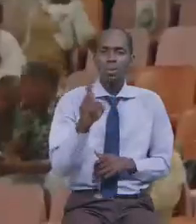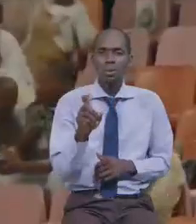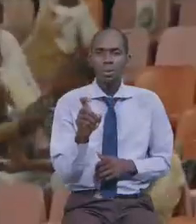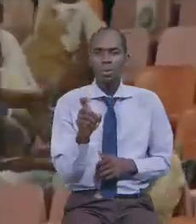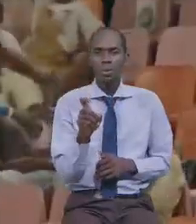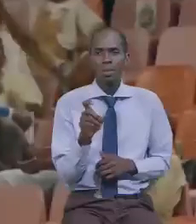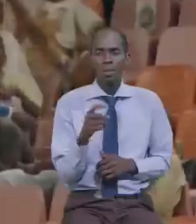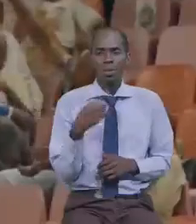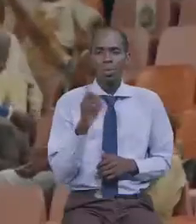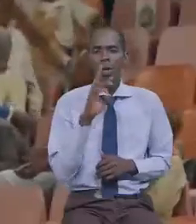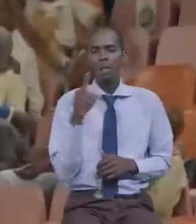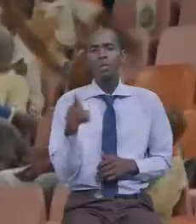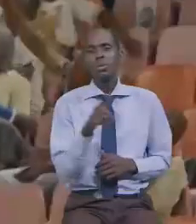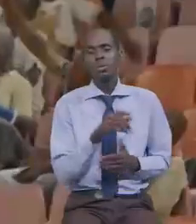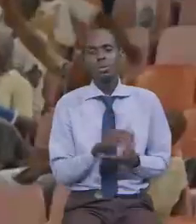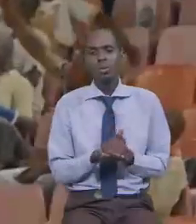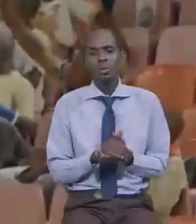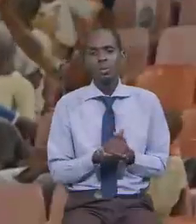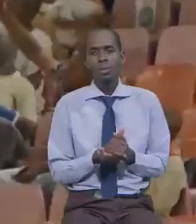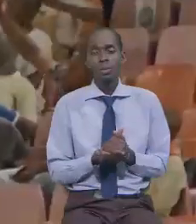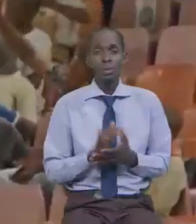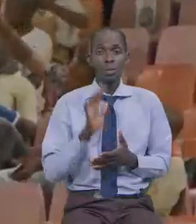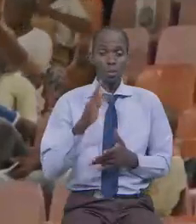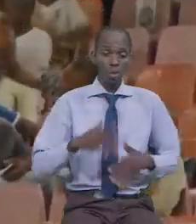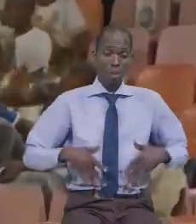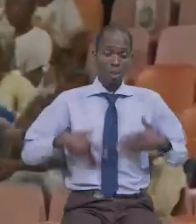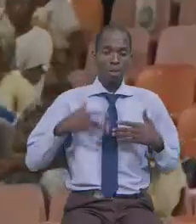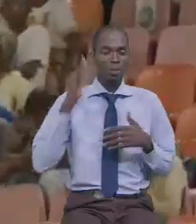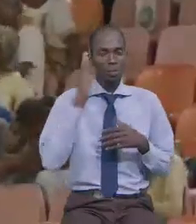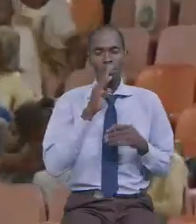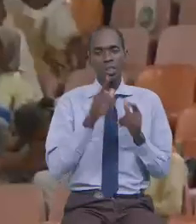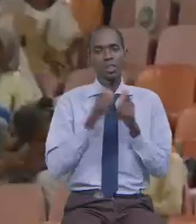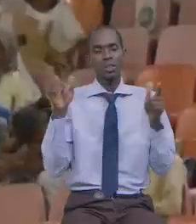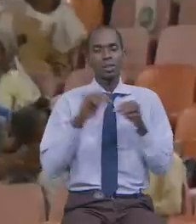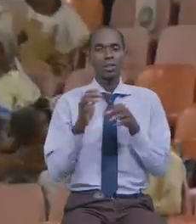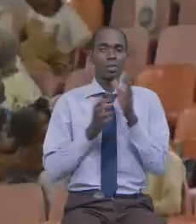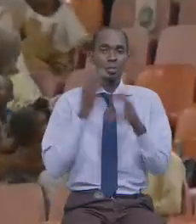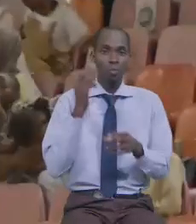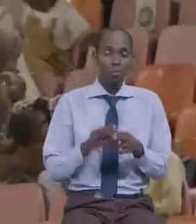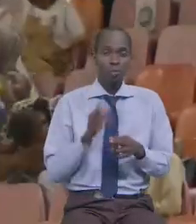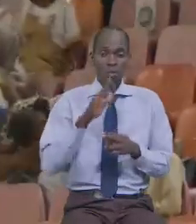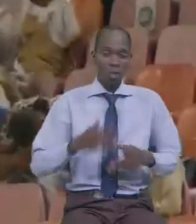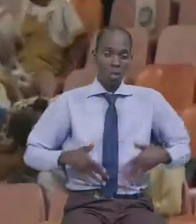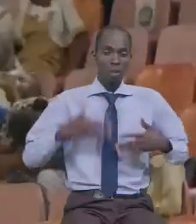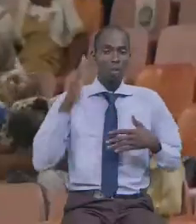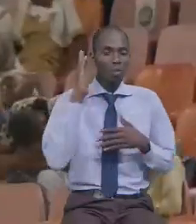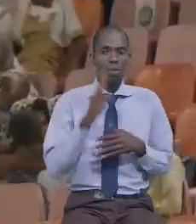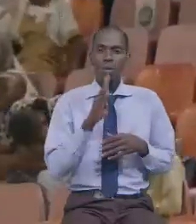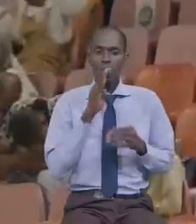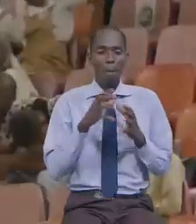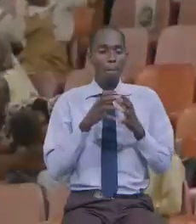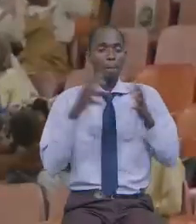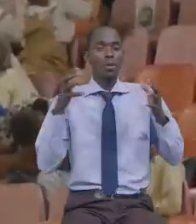What are you? Your life will be great. Your life will be much, much